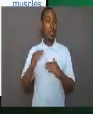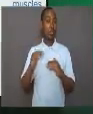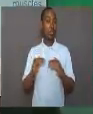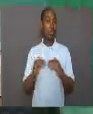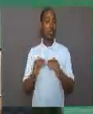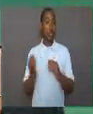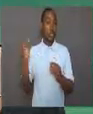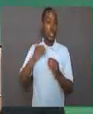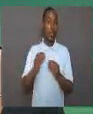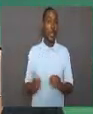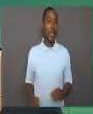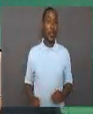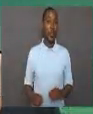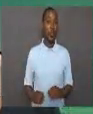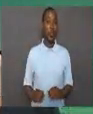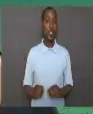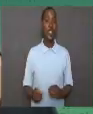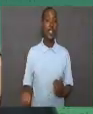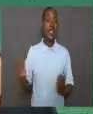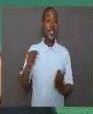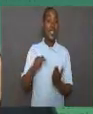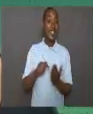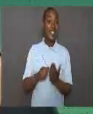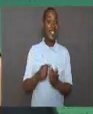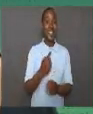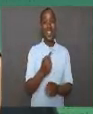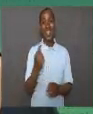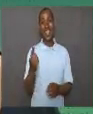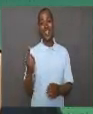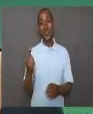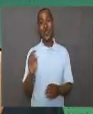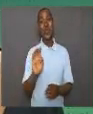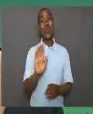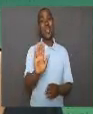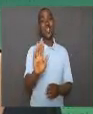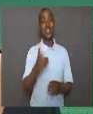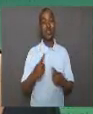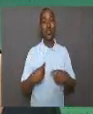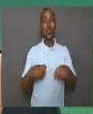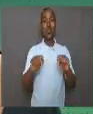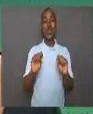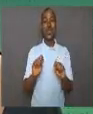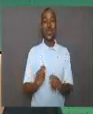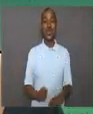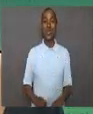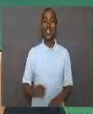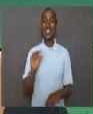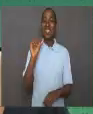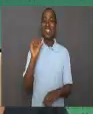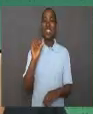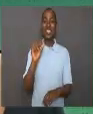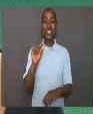lungs. Try it for yourself, students. Take a few deep